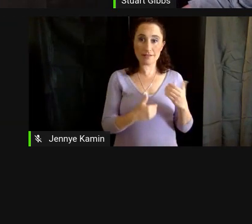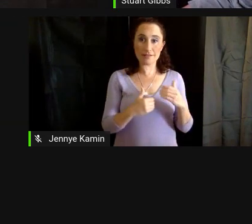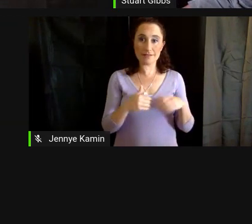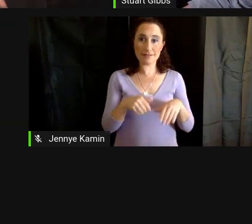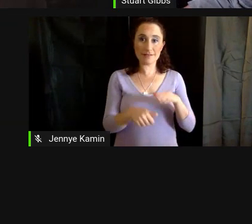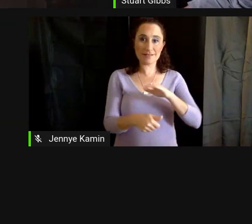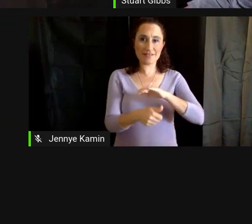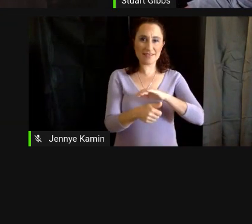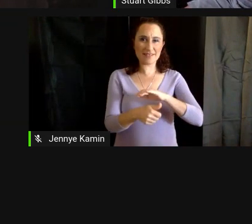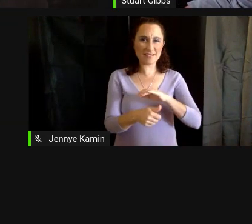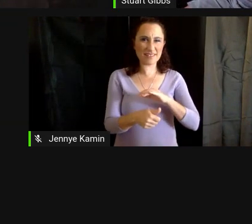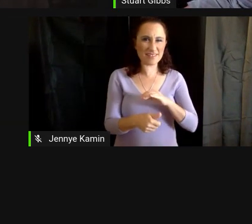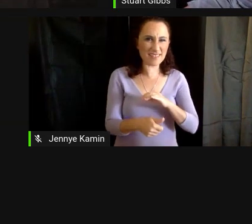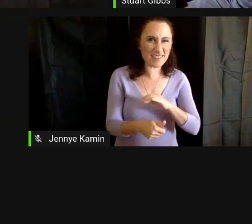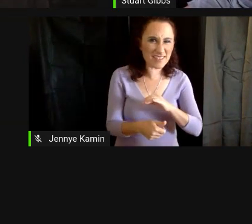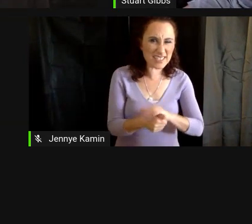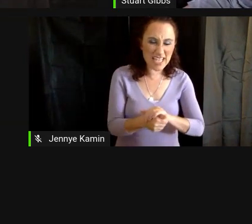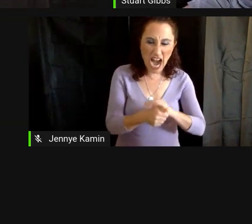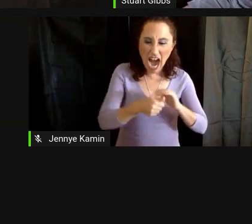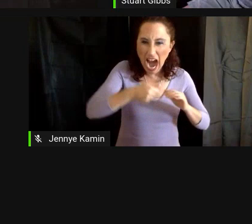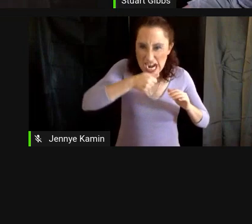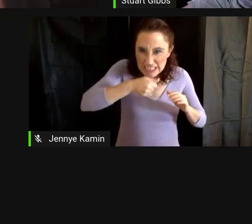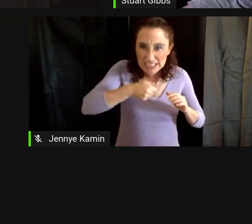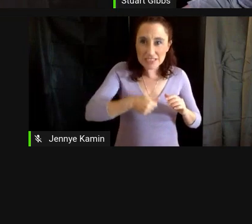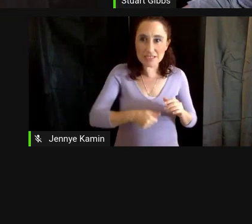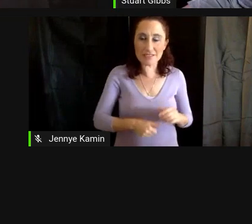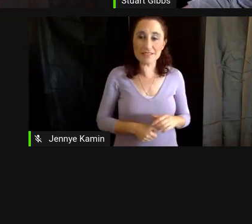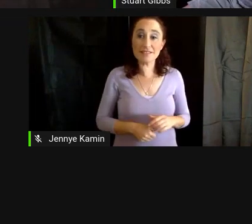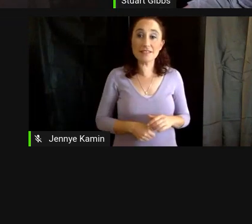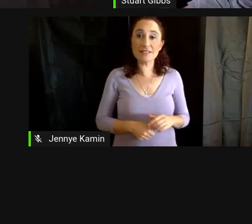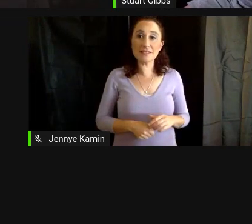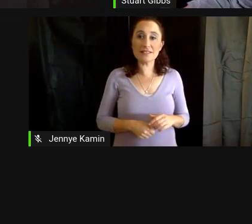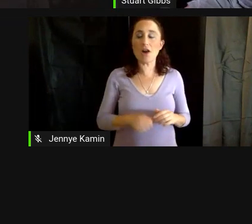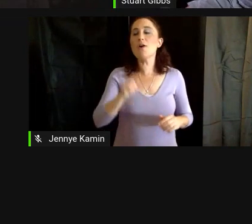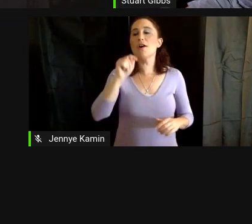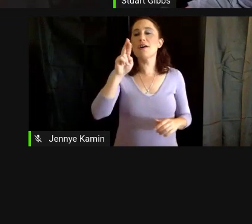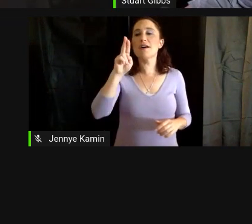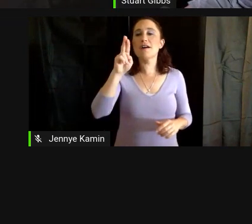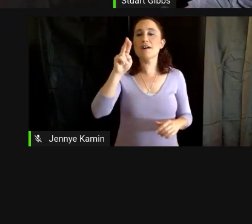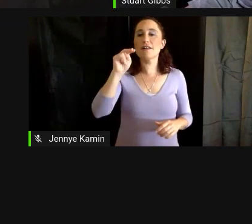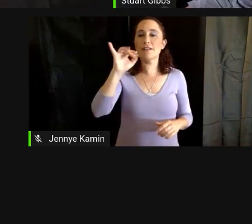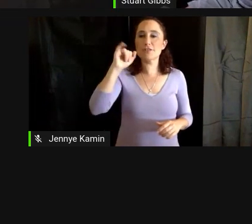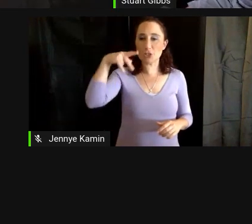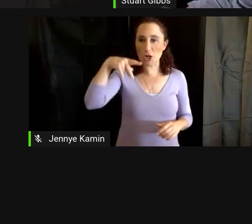with a bite taken out of it. And so the dog sniffs the turnip.